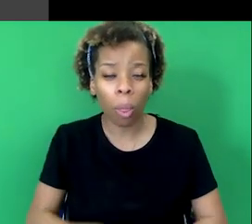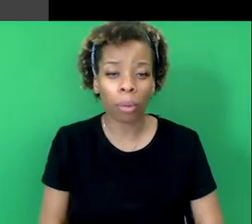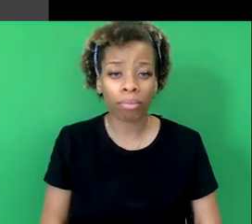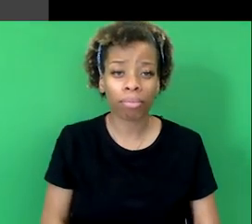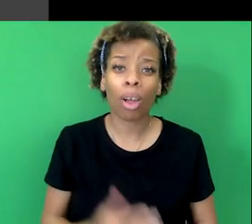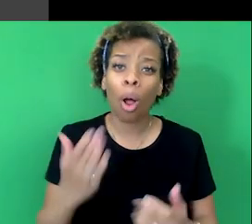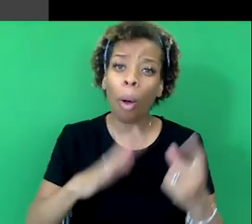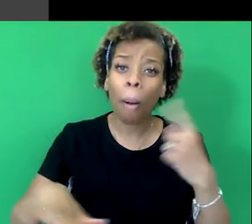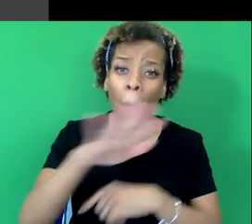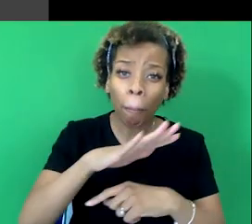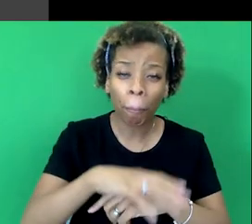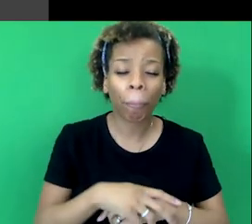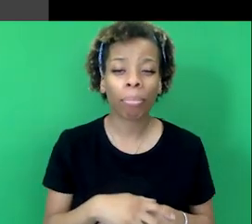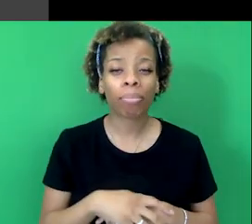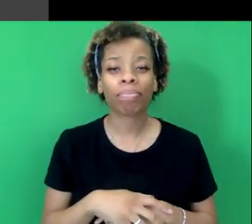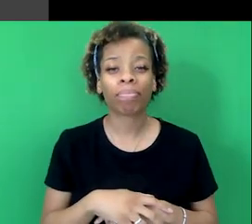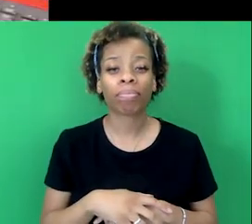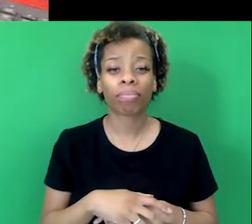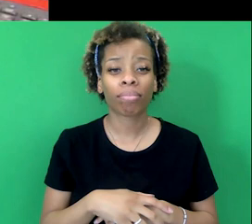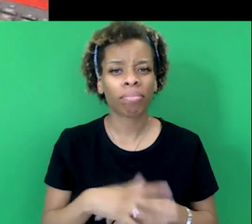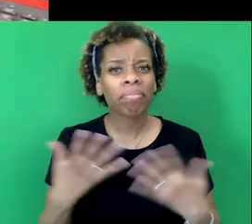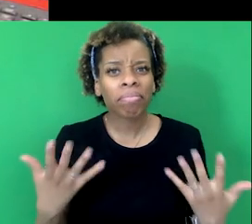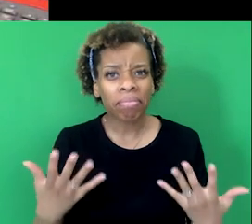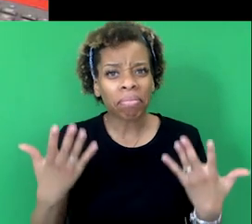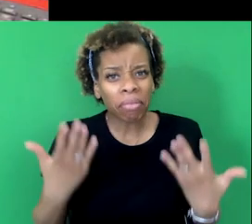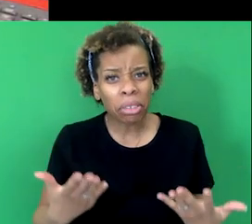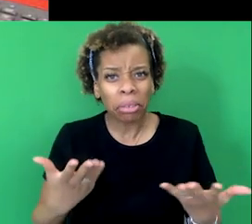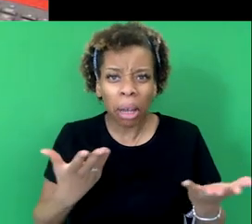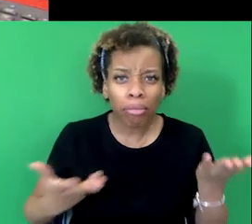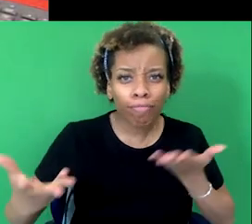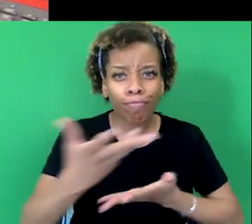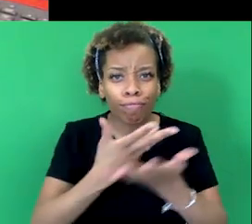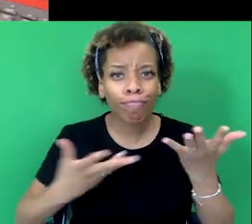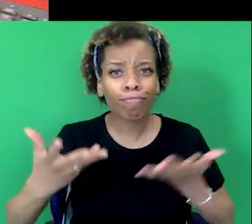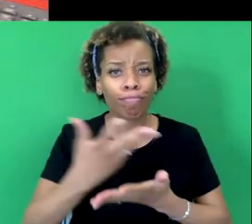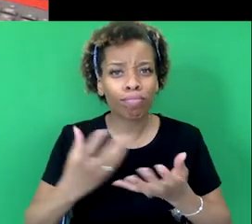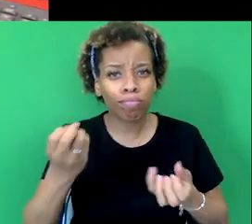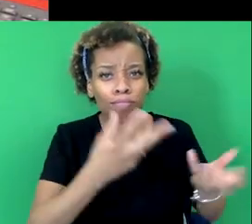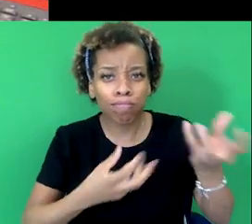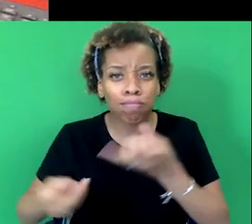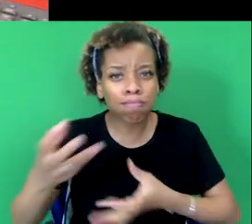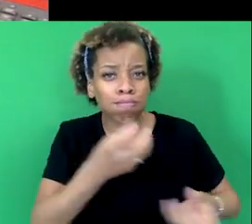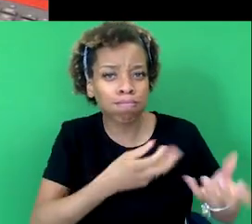Welcome everyone. I hope this will be a conversation and it will be free flowing. So,